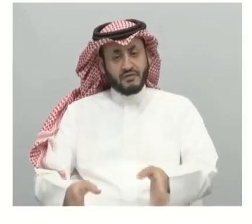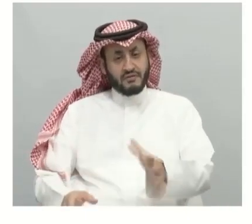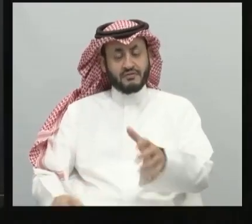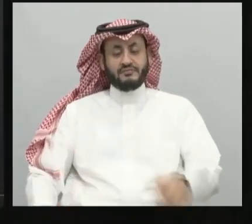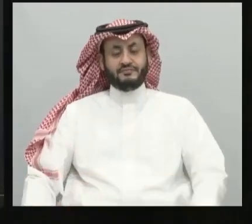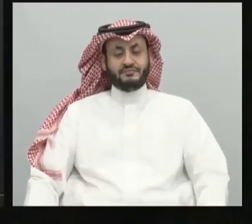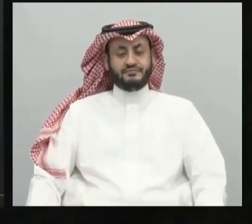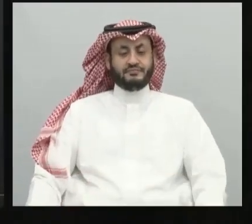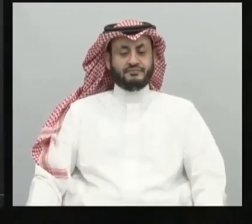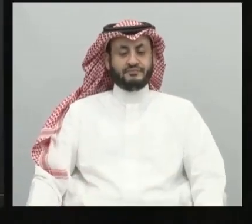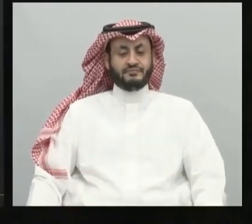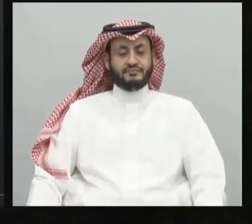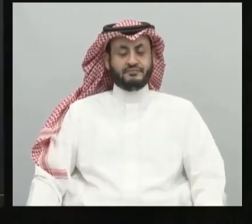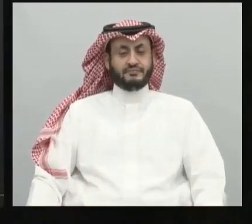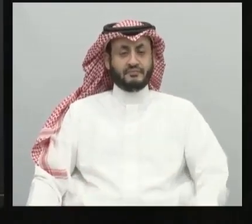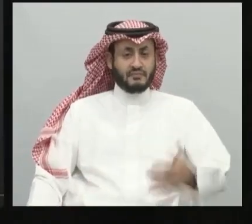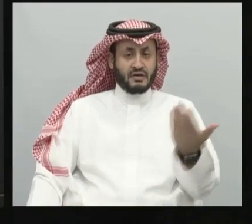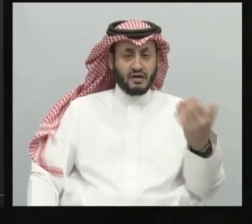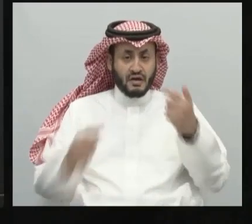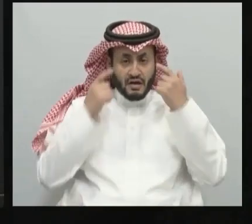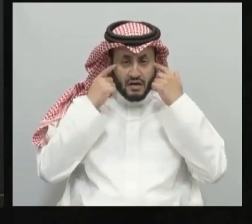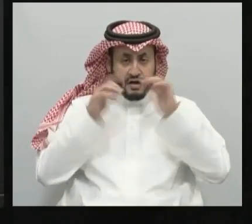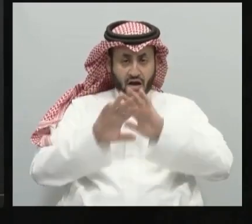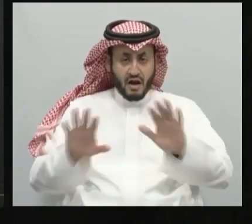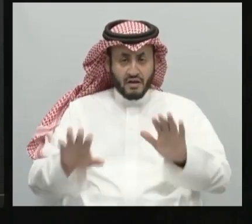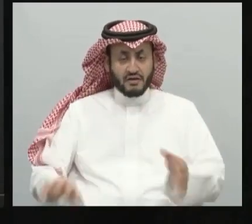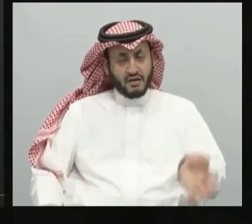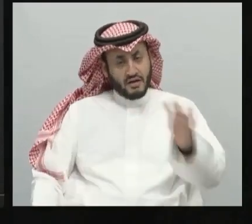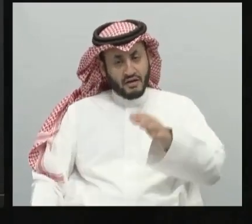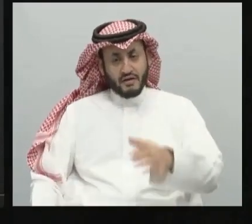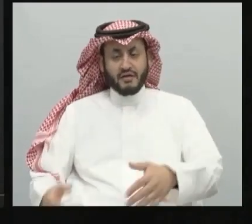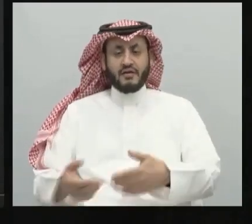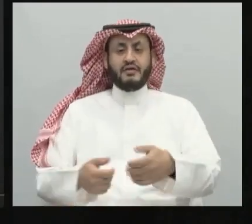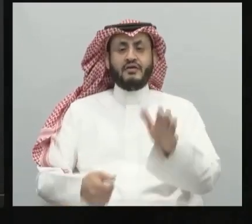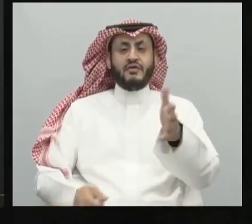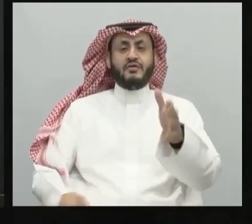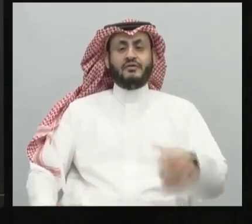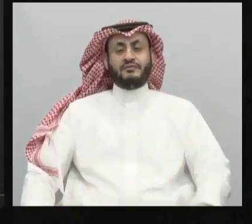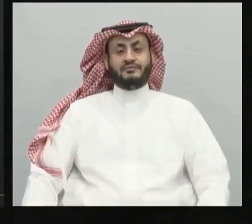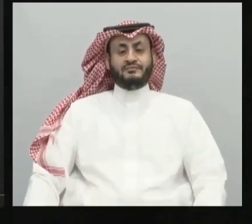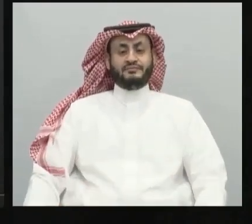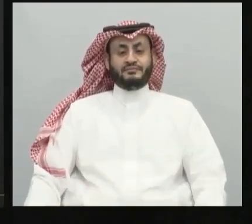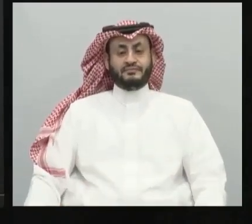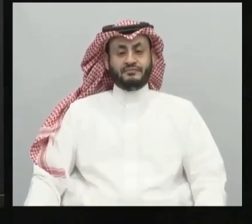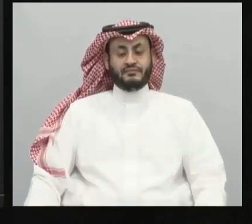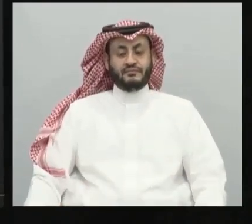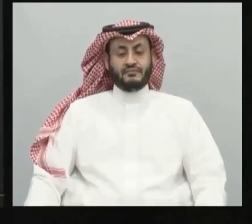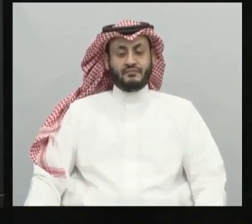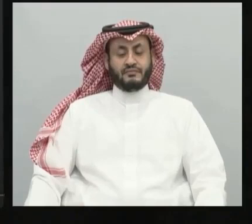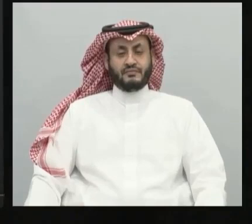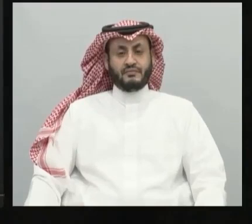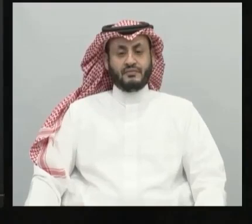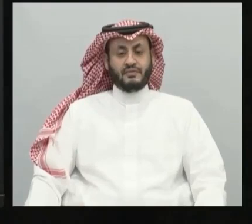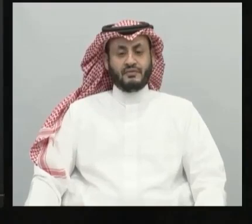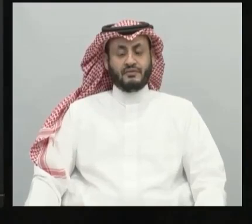interview. Probably he finished with the first man. He went to talk to other people in the street in Times Square in